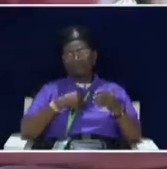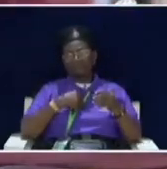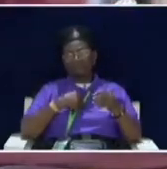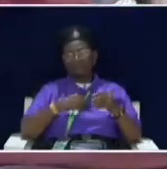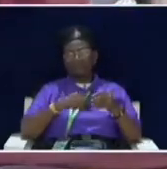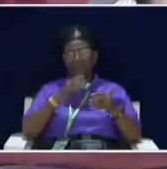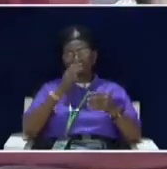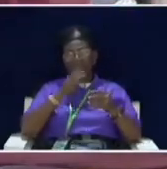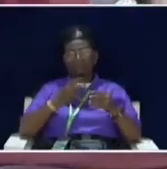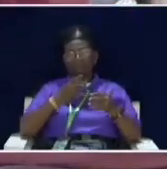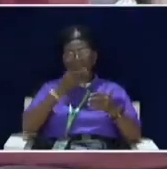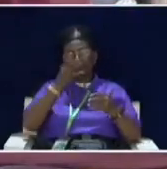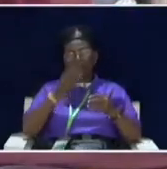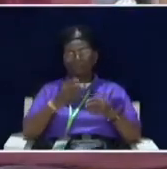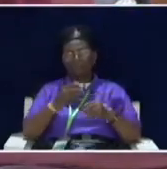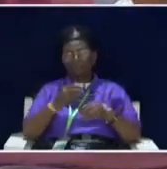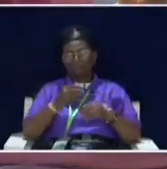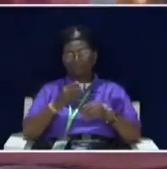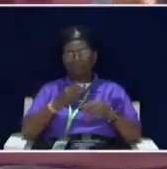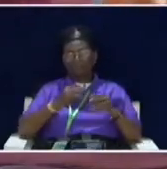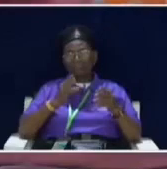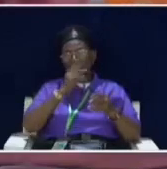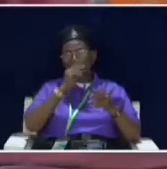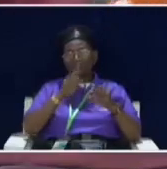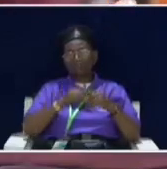Cry to him.